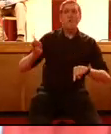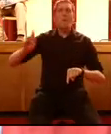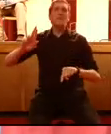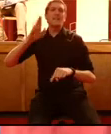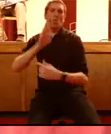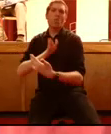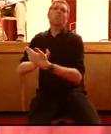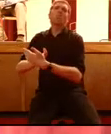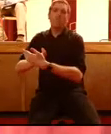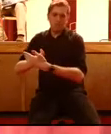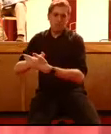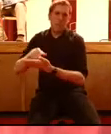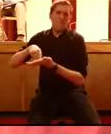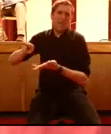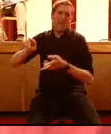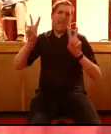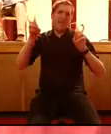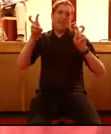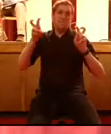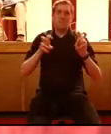they are. That's their goal.